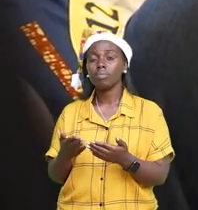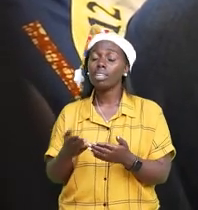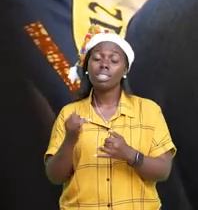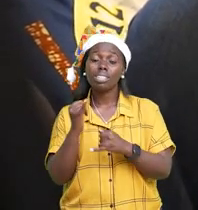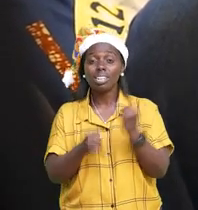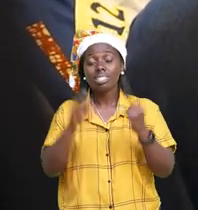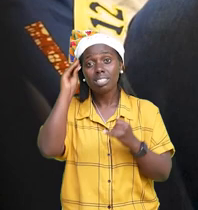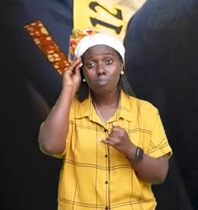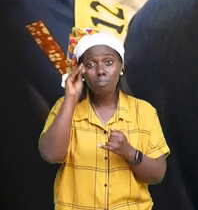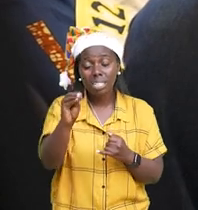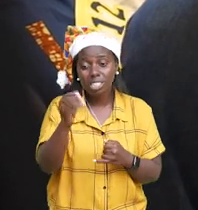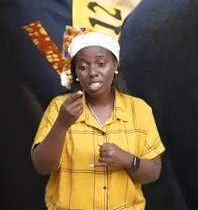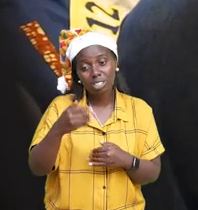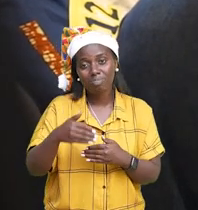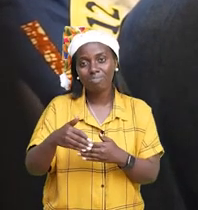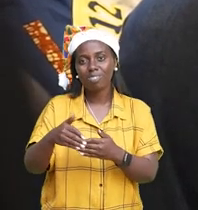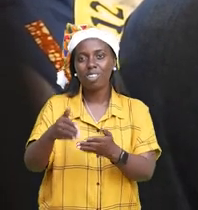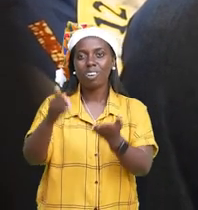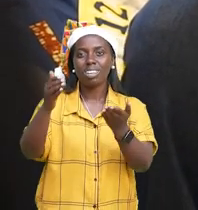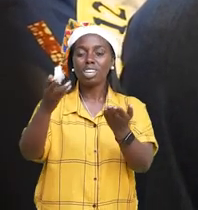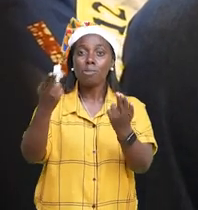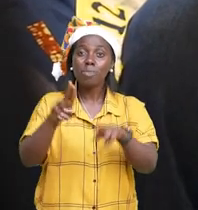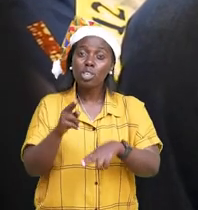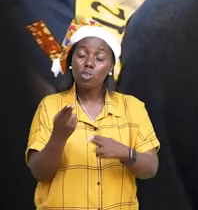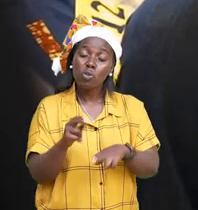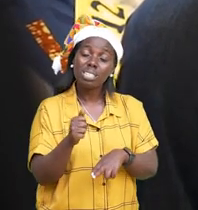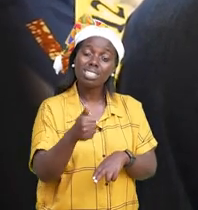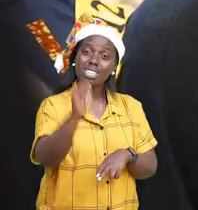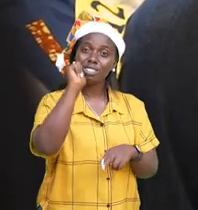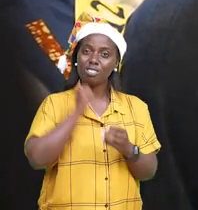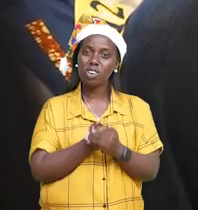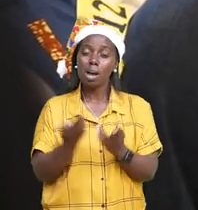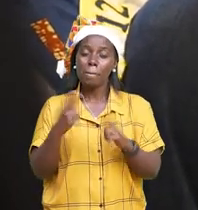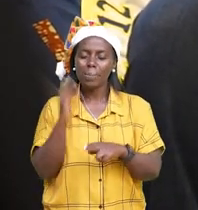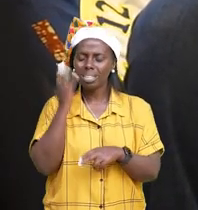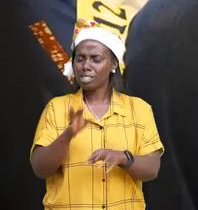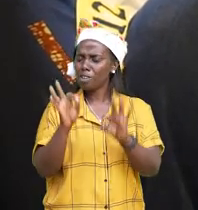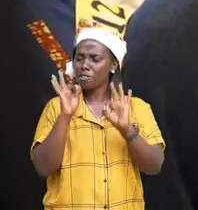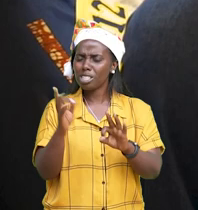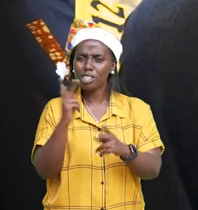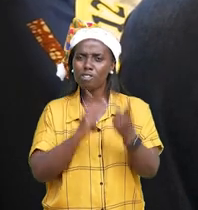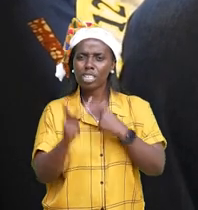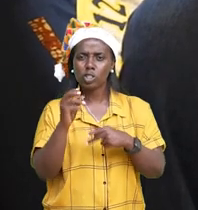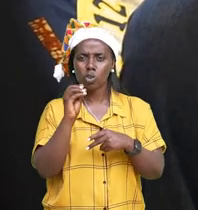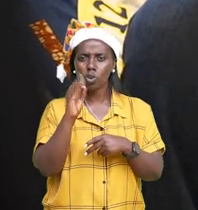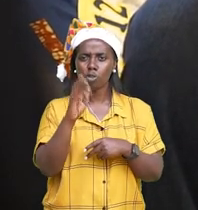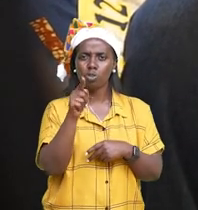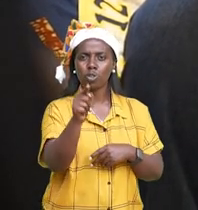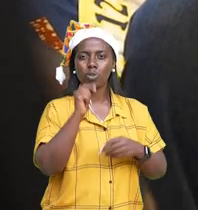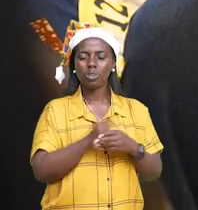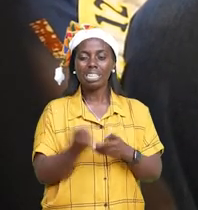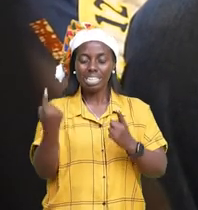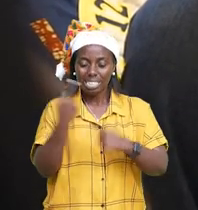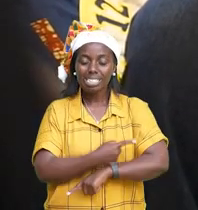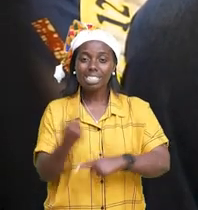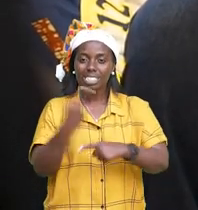So the last message is, go ahead, be yourself, be the best version of you.